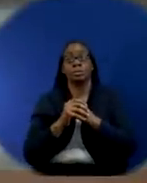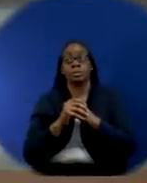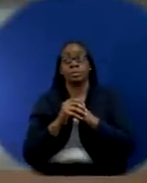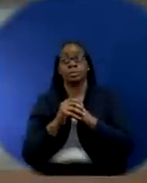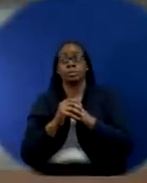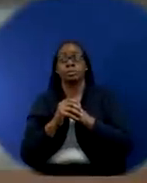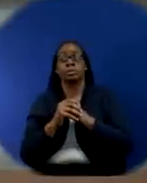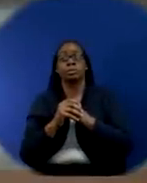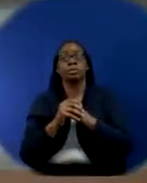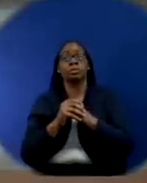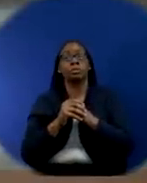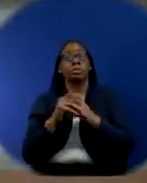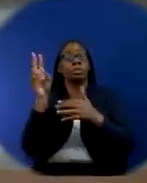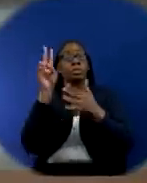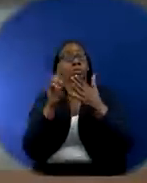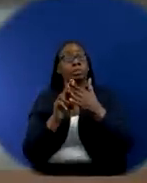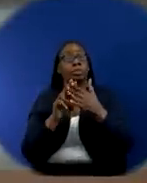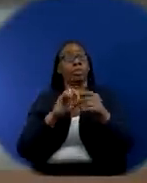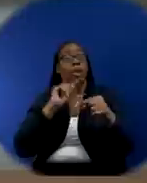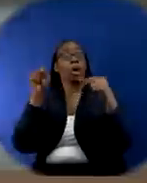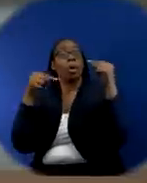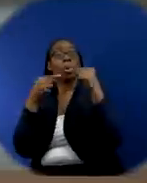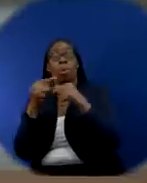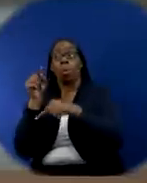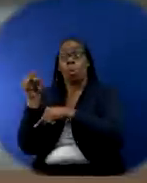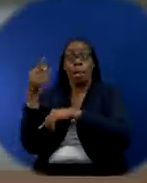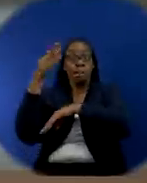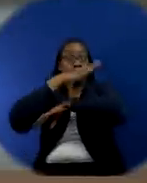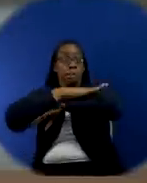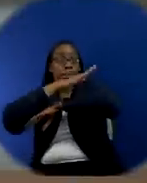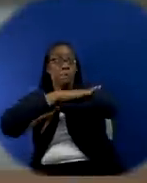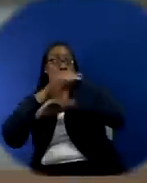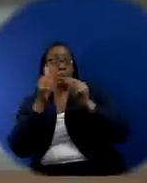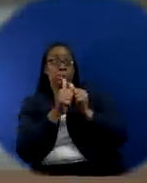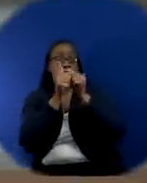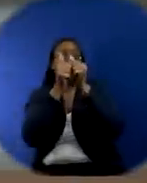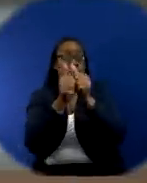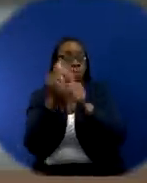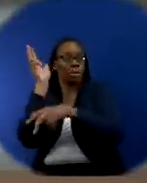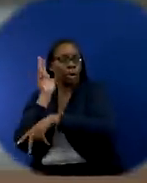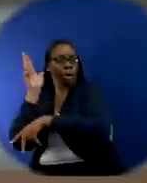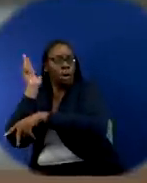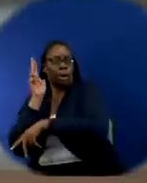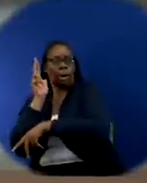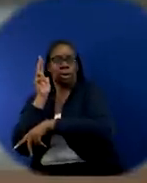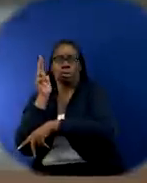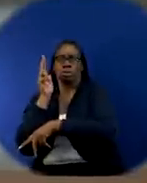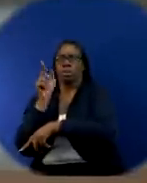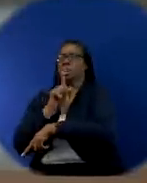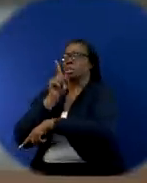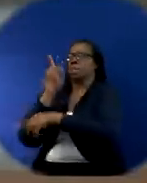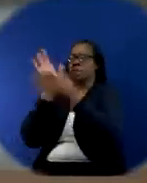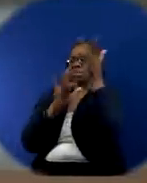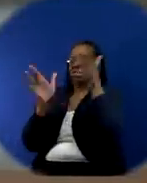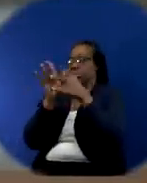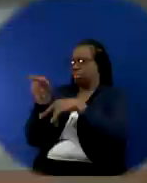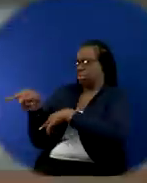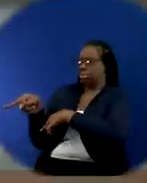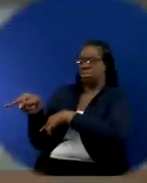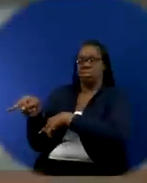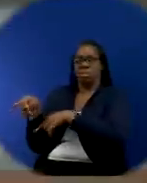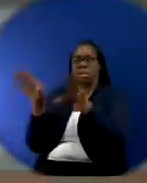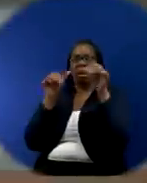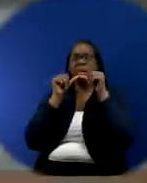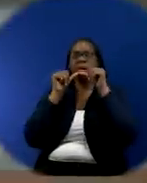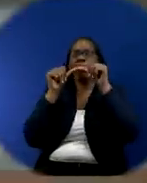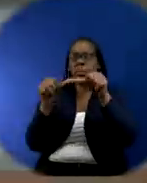Version of his holy word. When one of those at the table with him heard this, he said to Jesus,